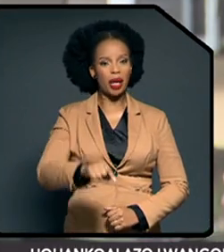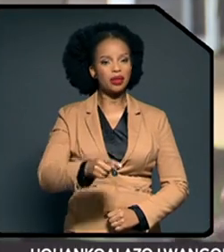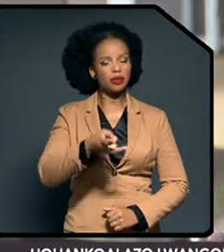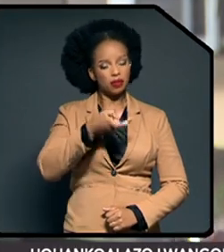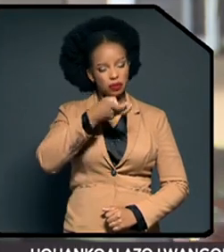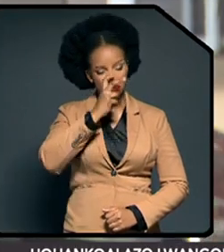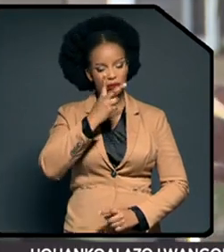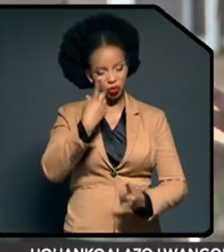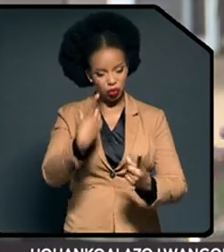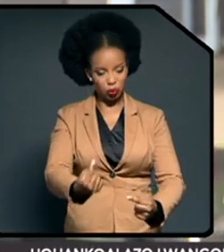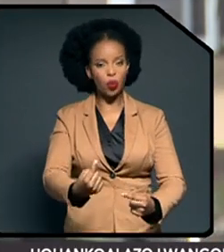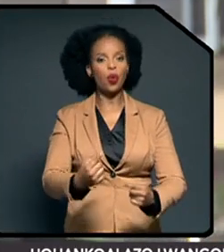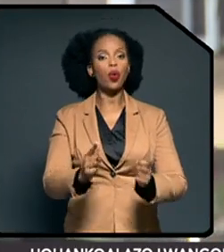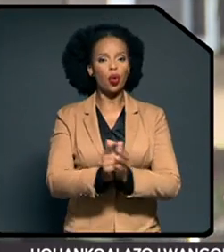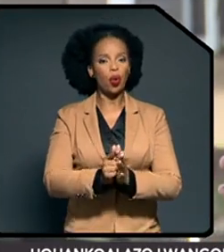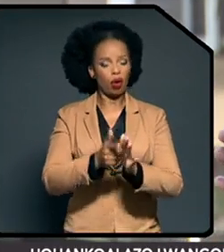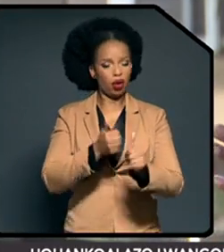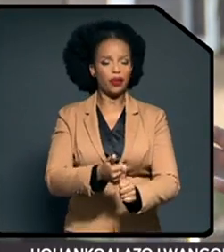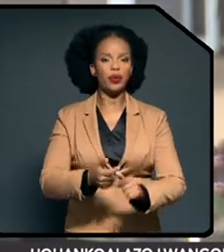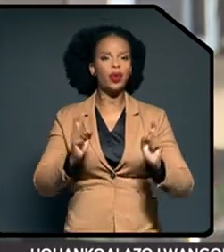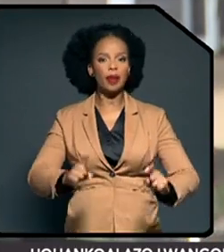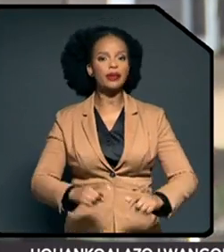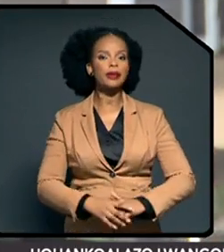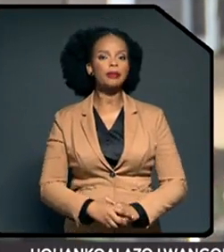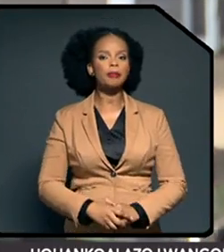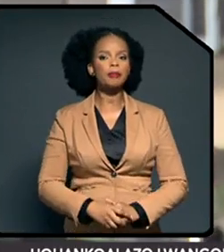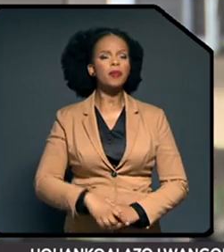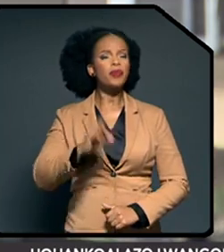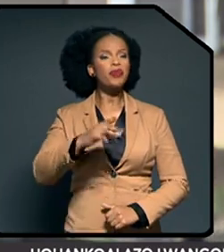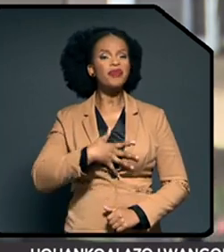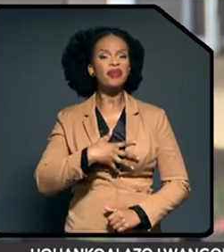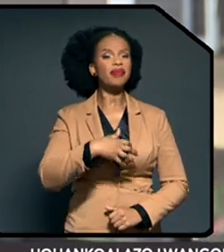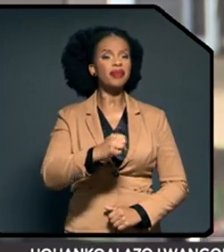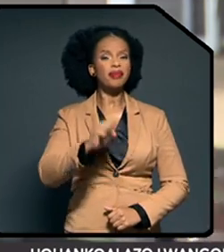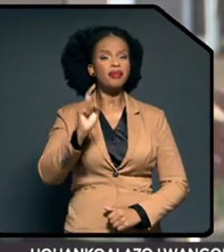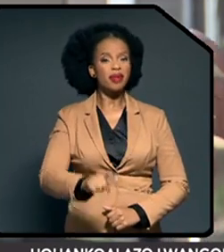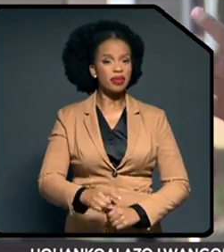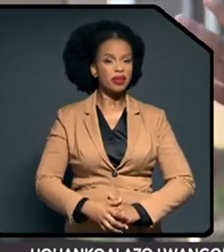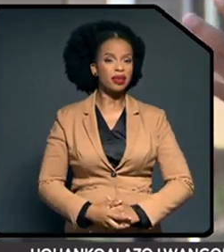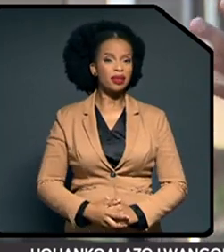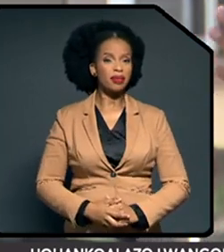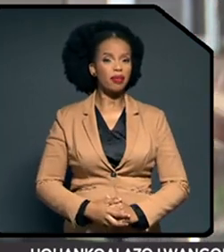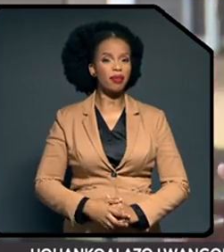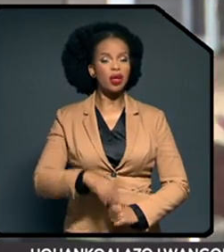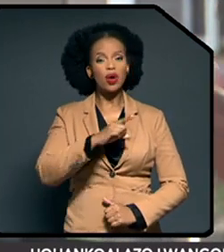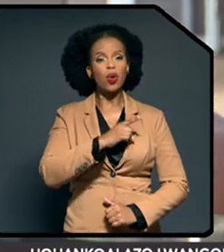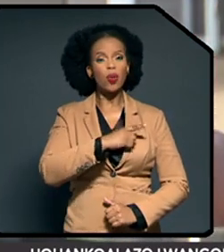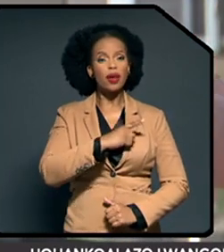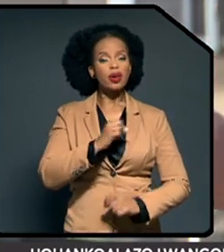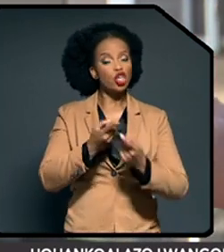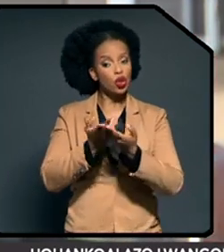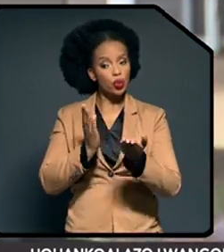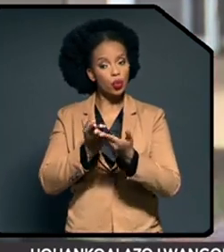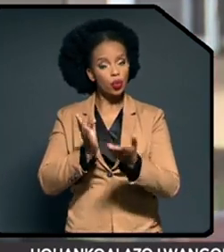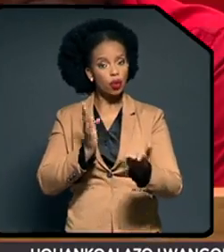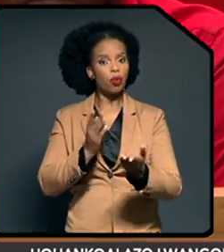you'll uphold and where there is those that go off-ramp, you enforce the law, you